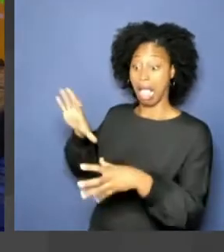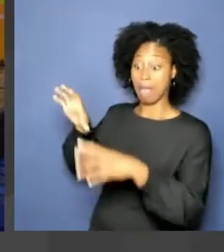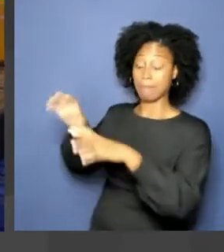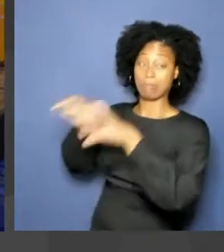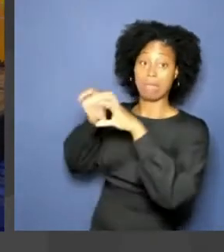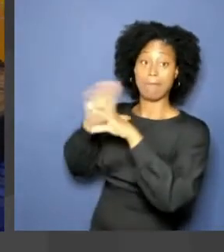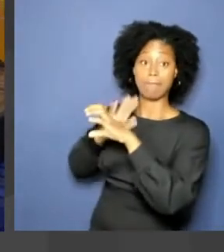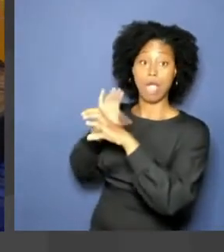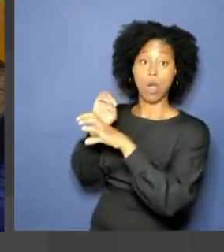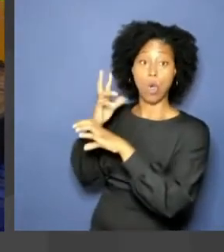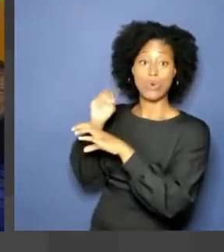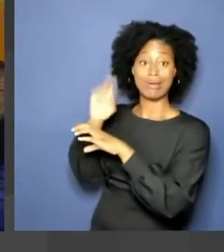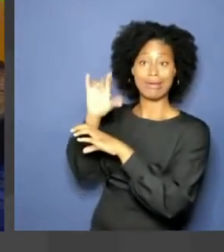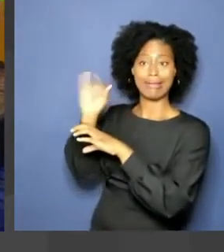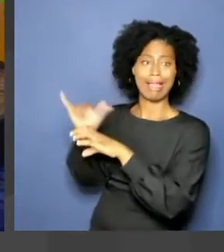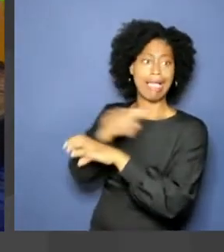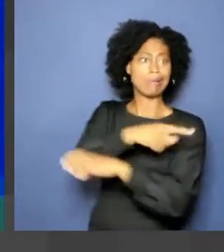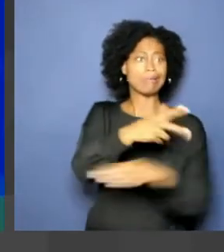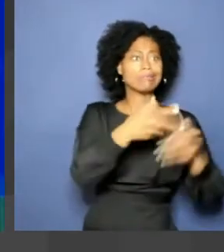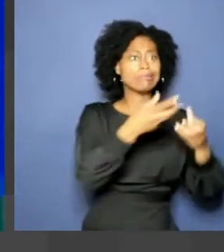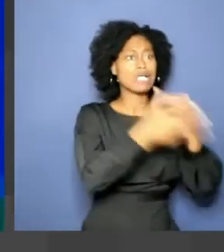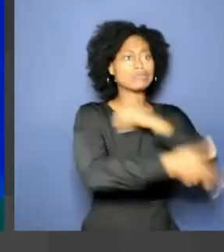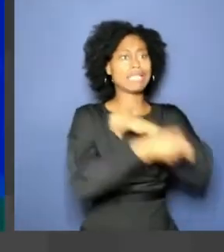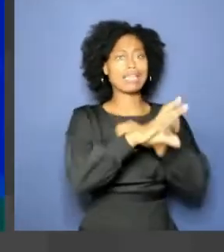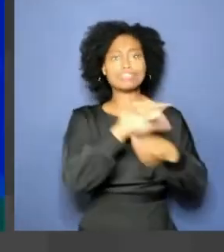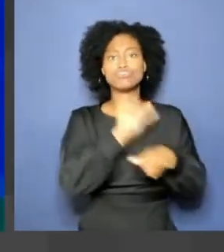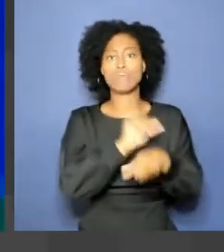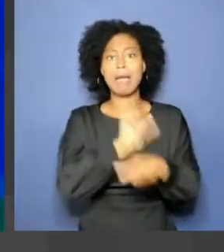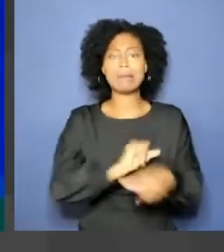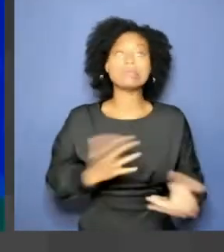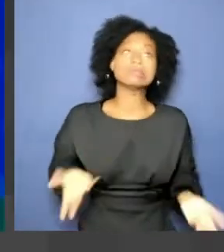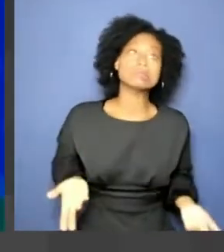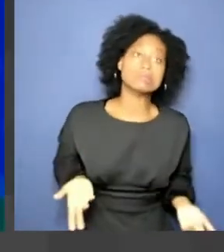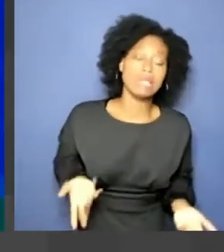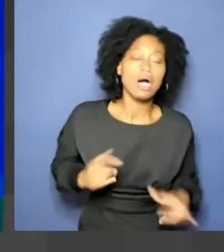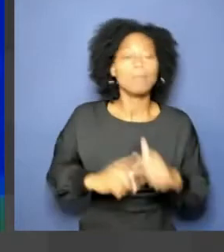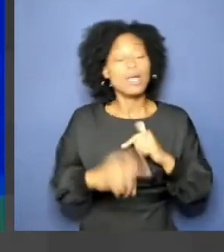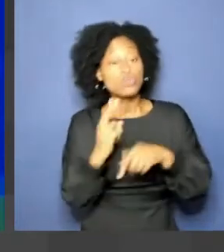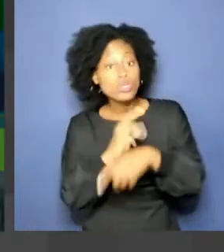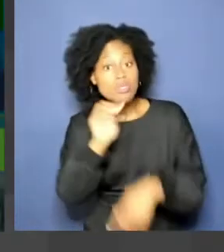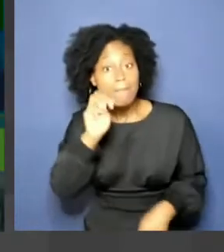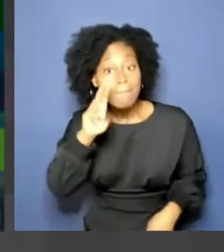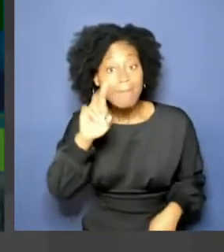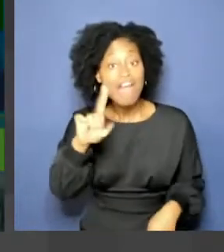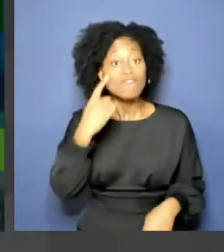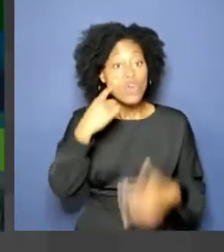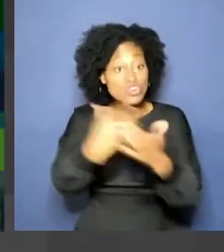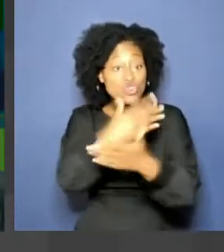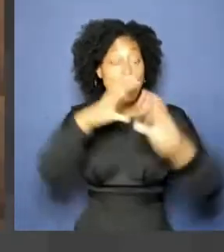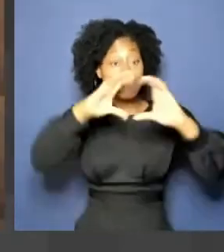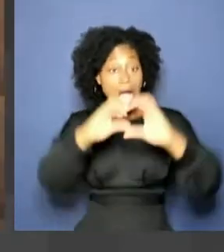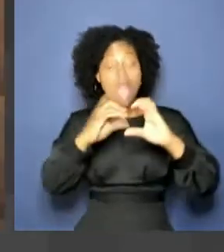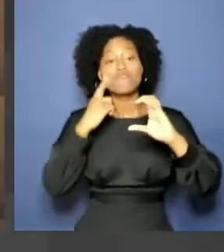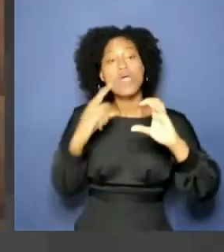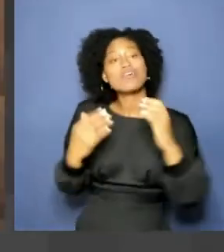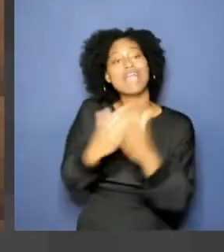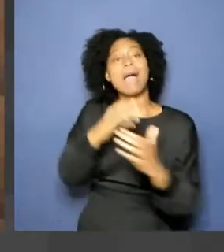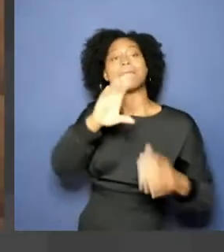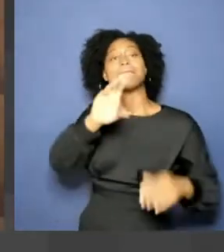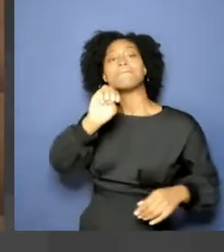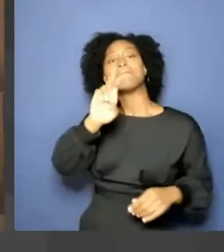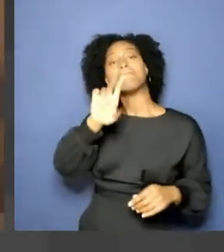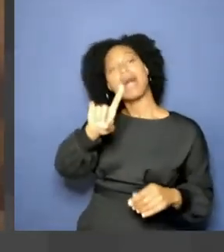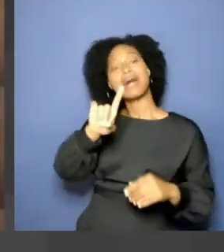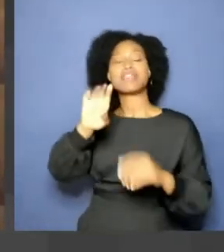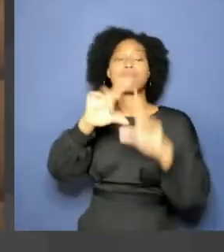clay. Yeah, it's really, really cool. And you're also using mud to make a new block. Yes, we're also adding mud bricks. So mud bricks